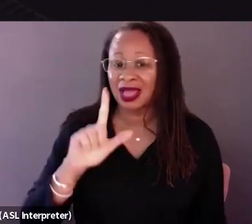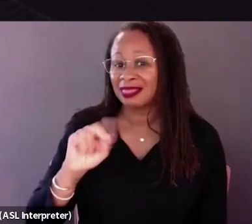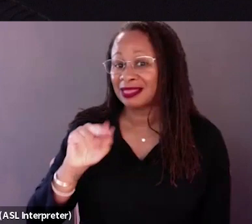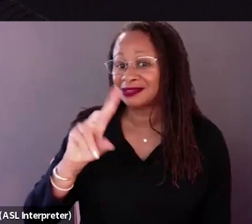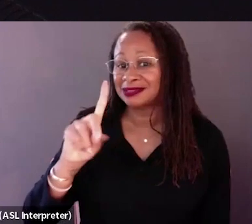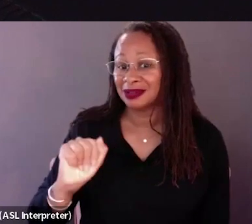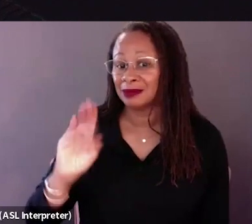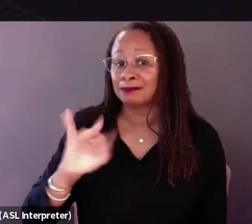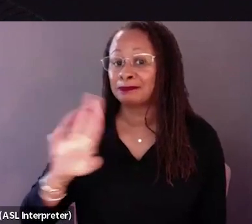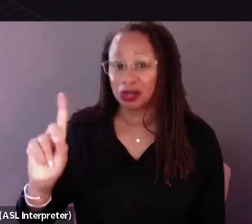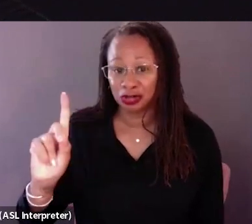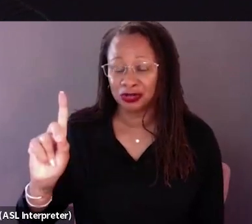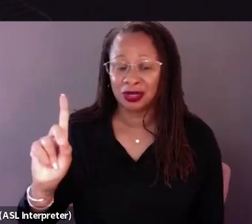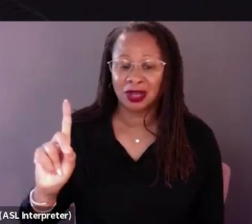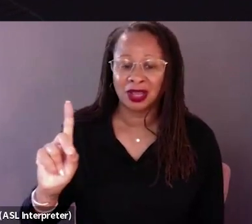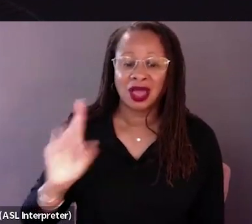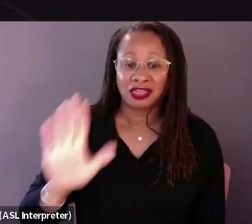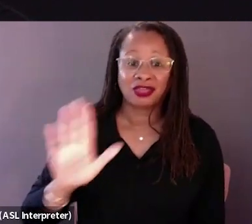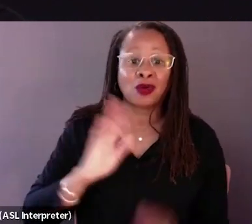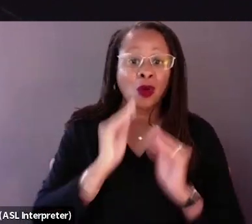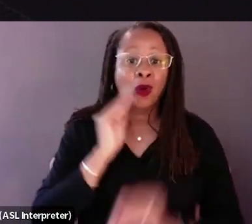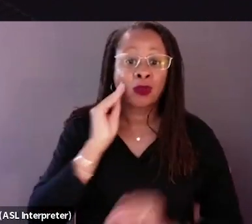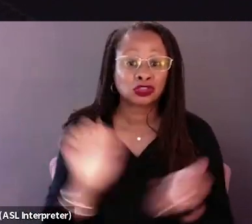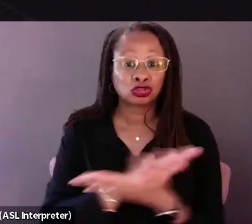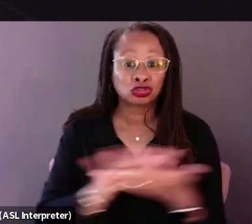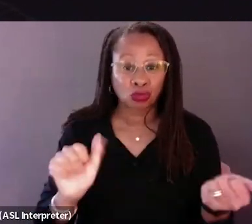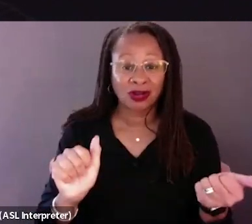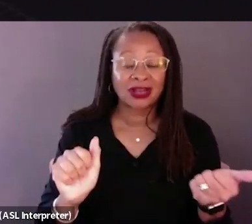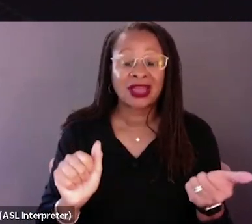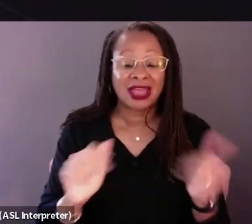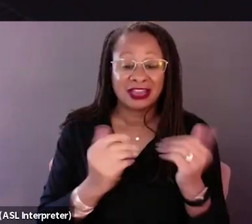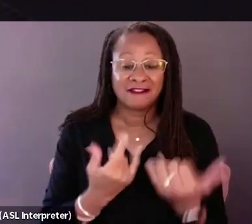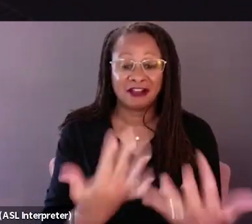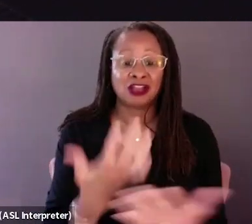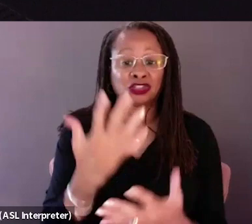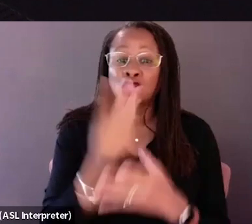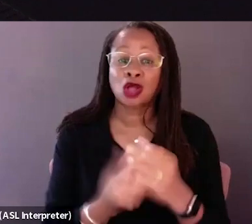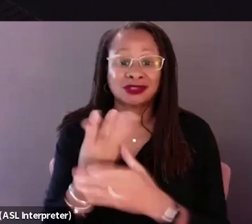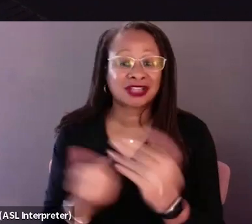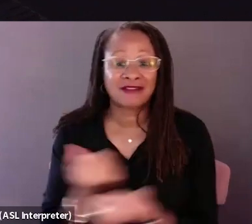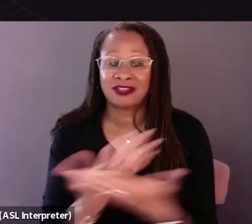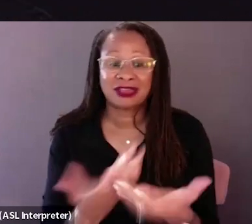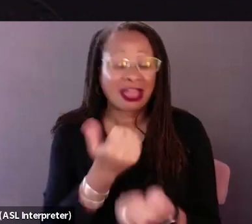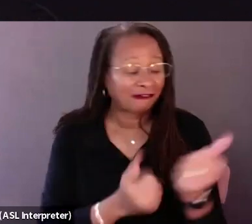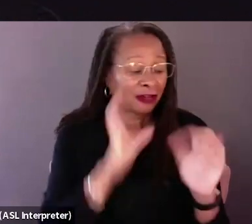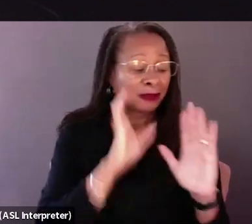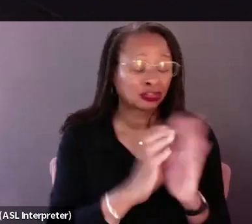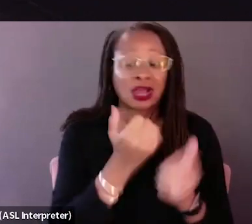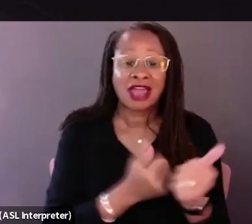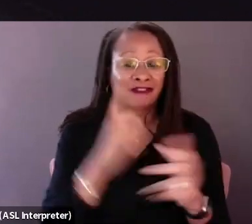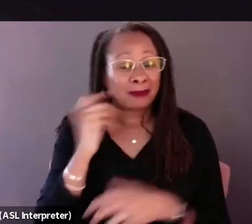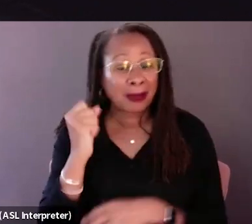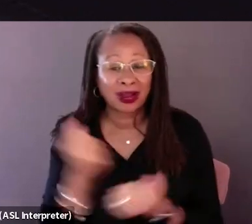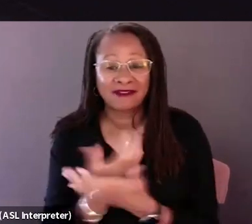Bird, their home was destroyed in a fire. And she lost everything. She lost every picture, every memento. And so for her,